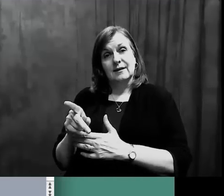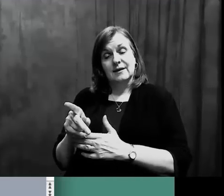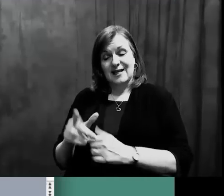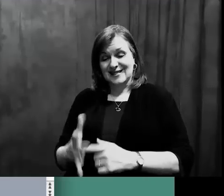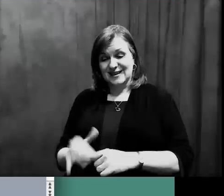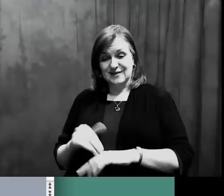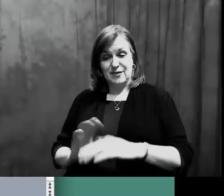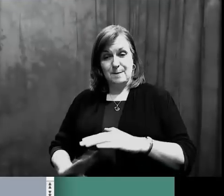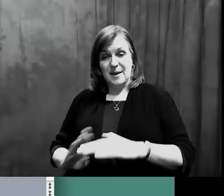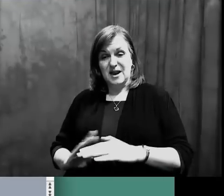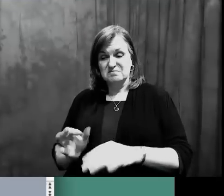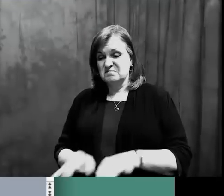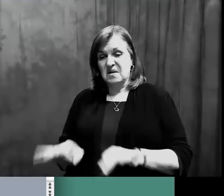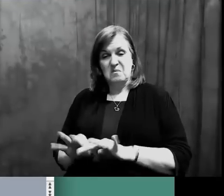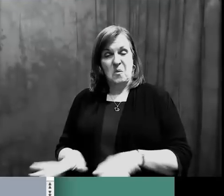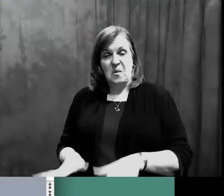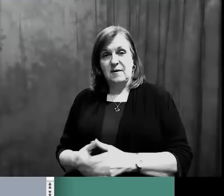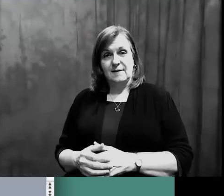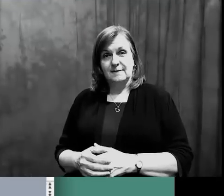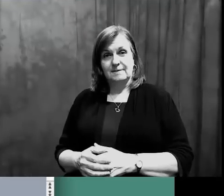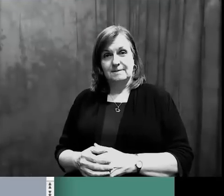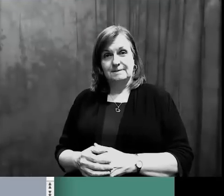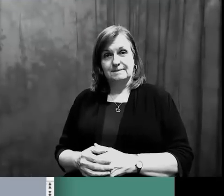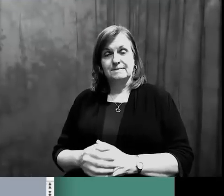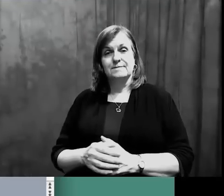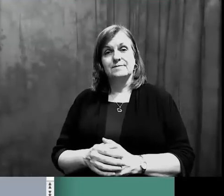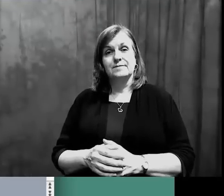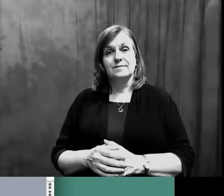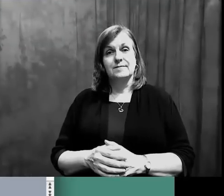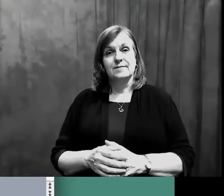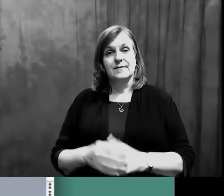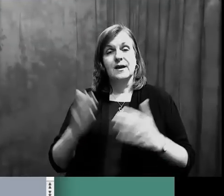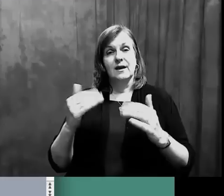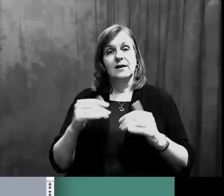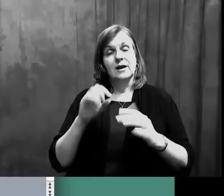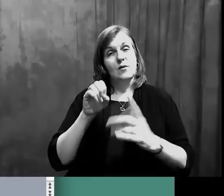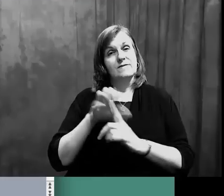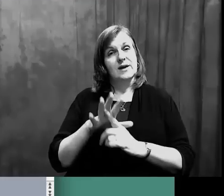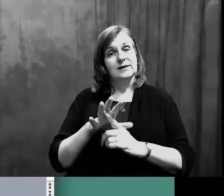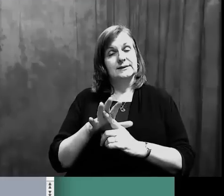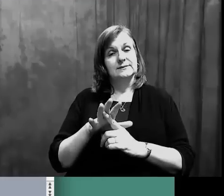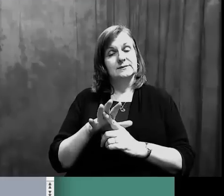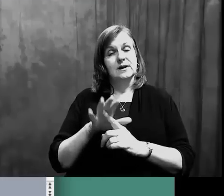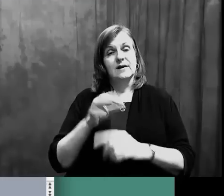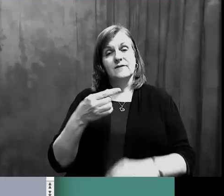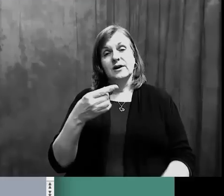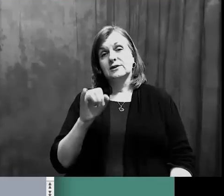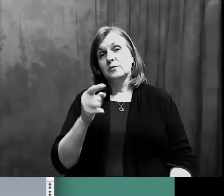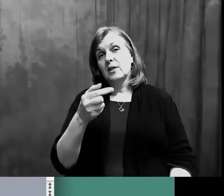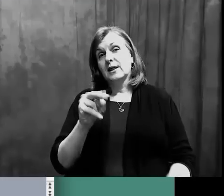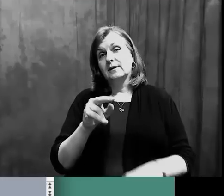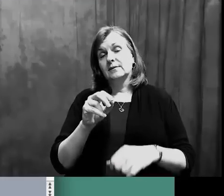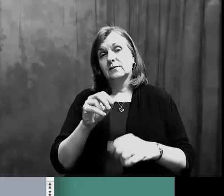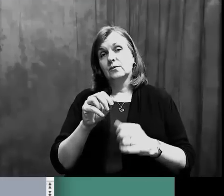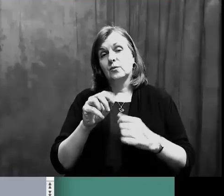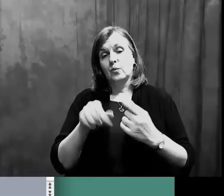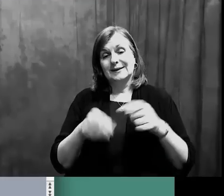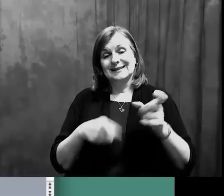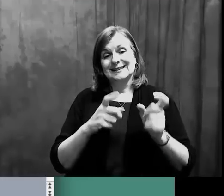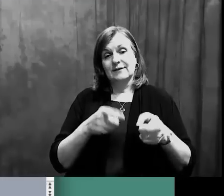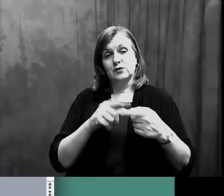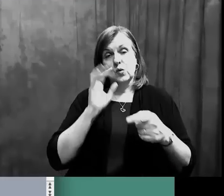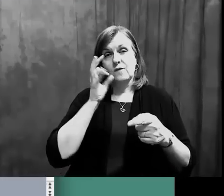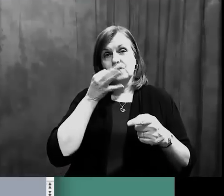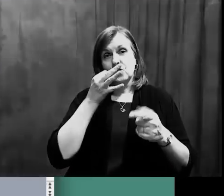top. So for this plant, not having leaves at the bottom is not important, right? Here's the effect of gibberellin